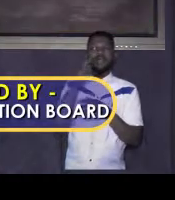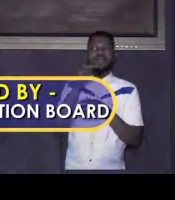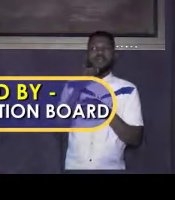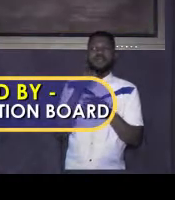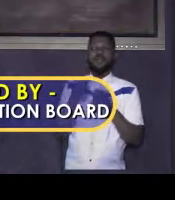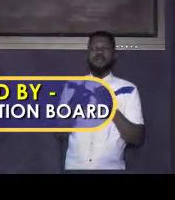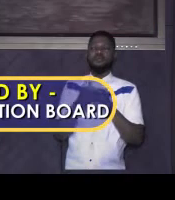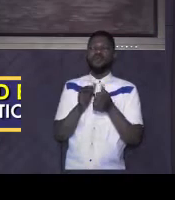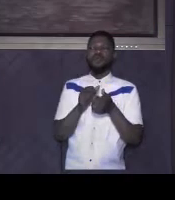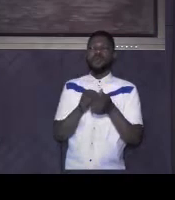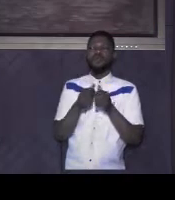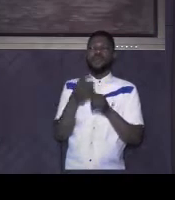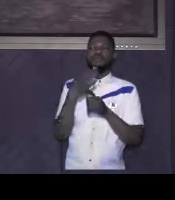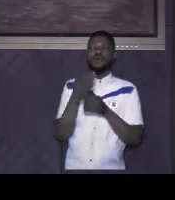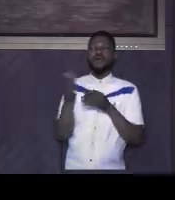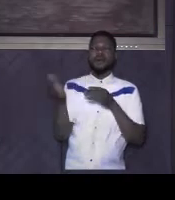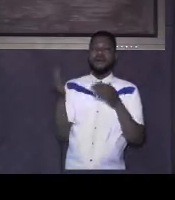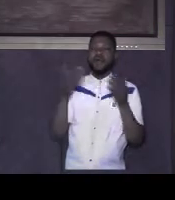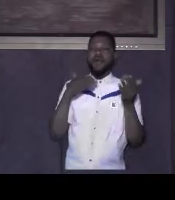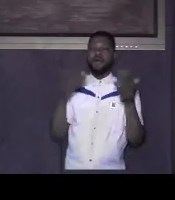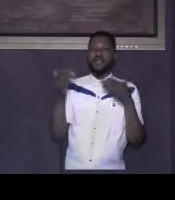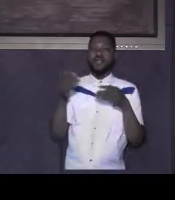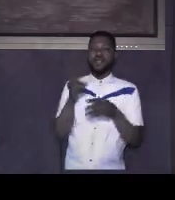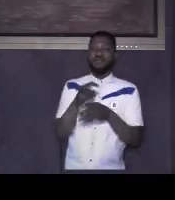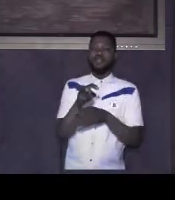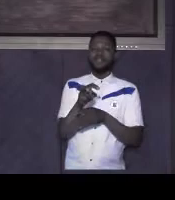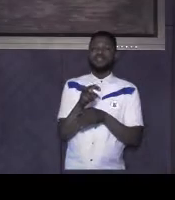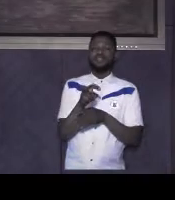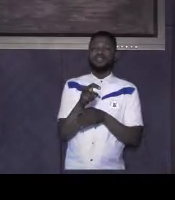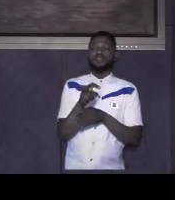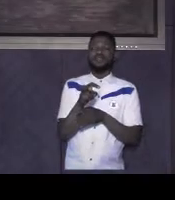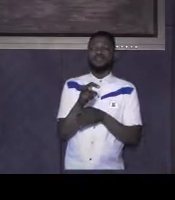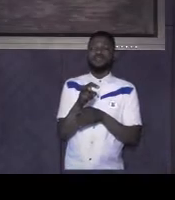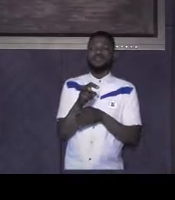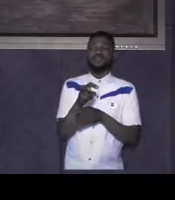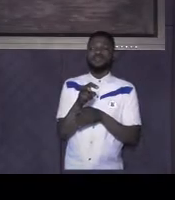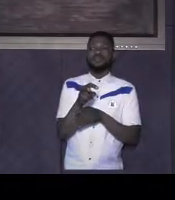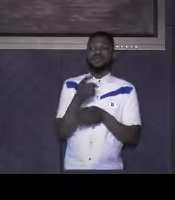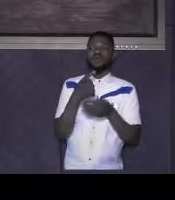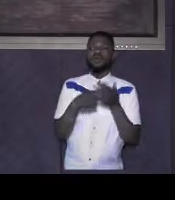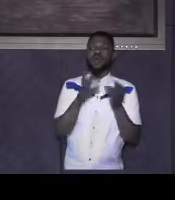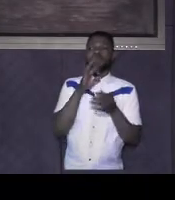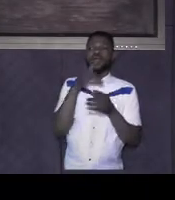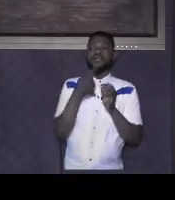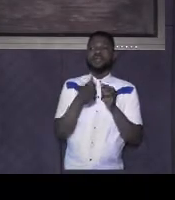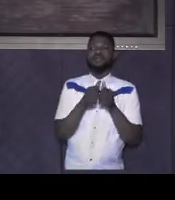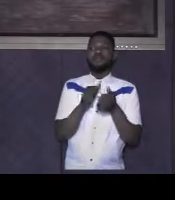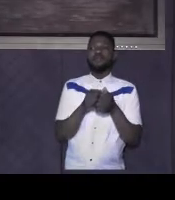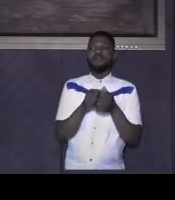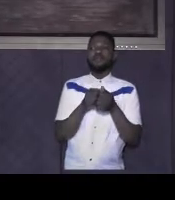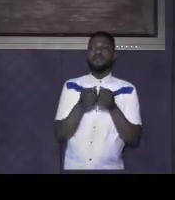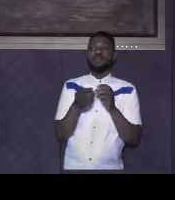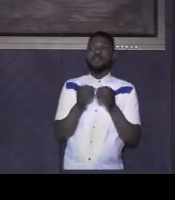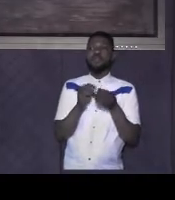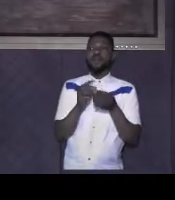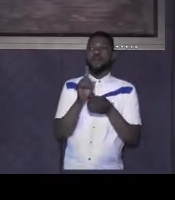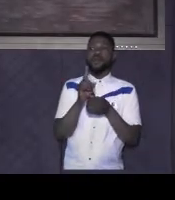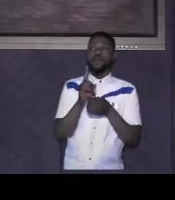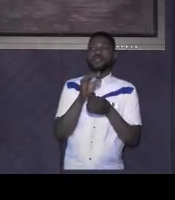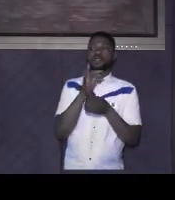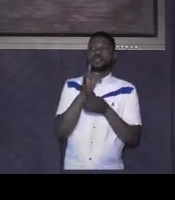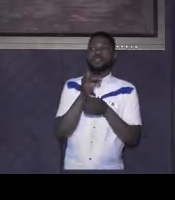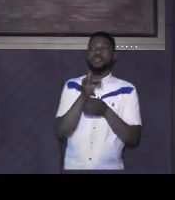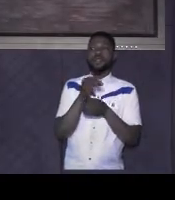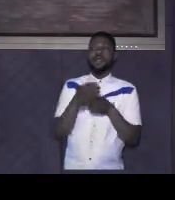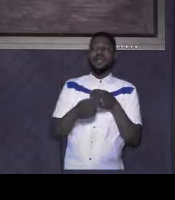Nigeria. So onto the problems of air transportation. What are the problems? Number